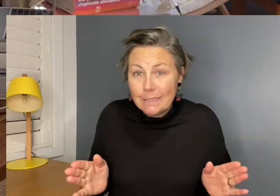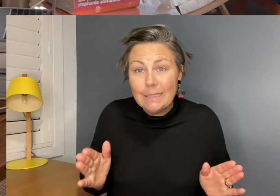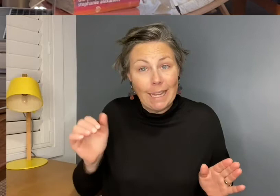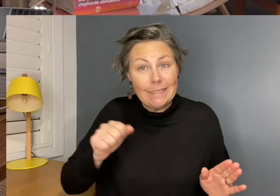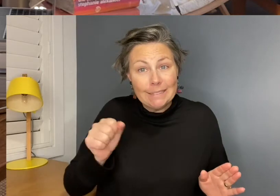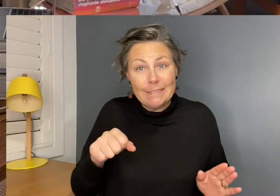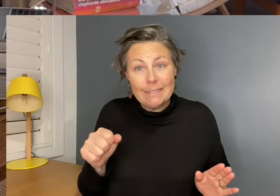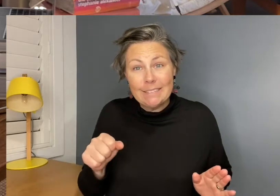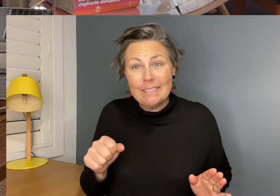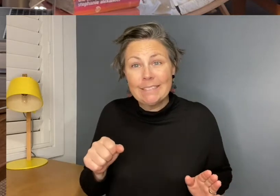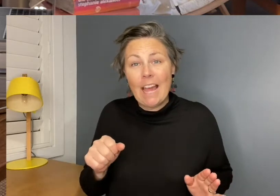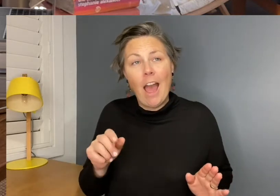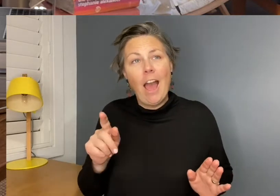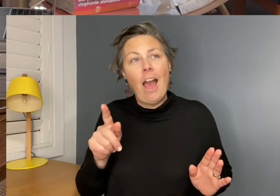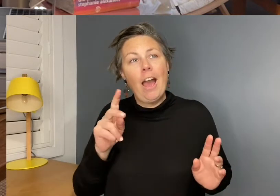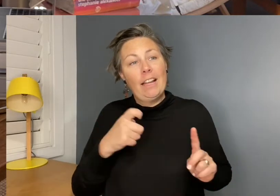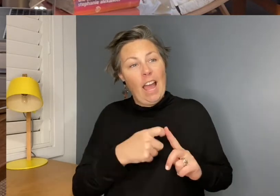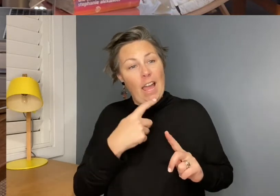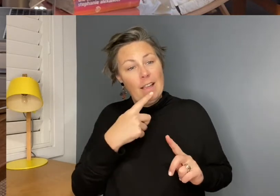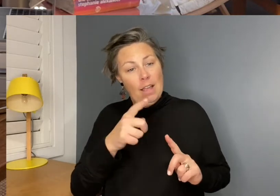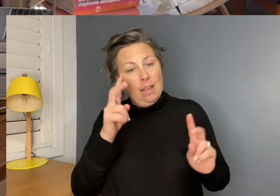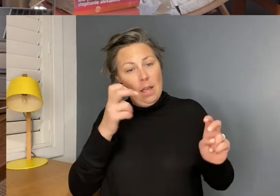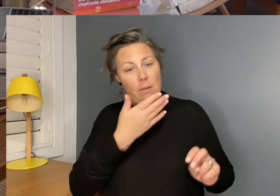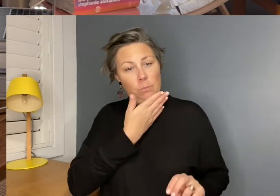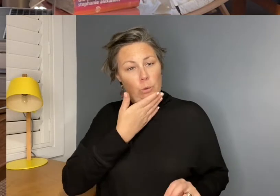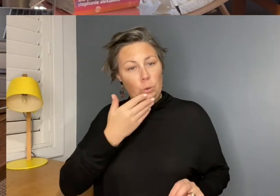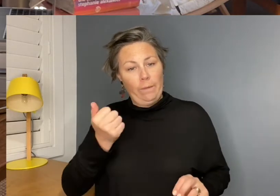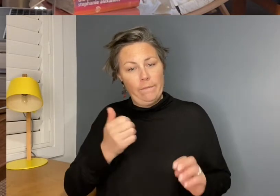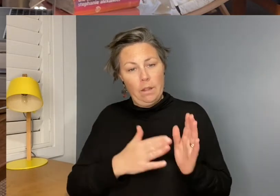incredibly Beautiful mess. Yeah,